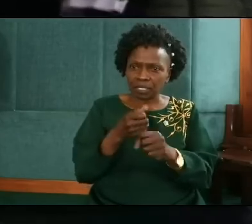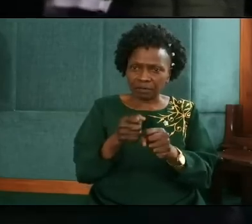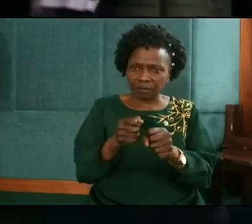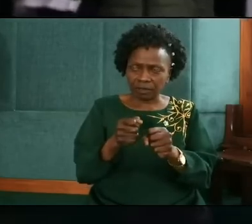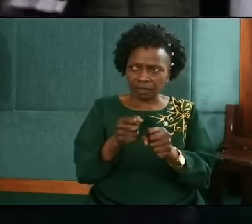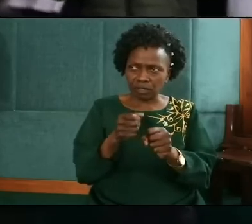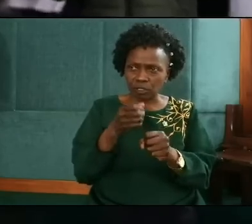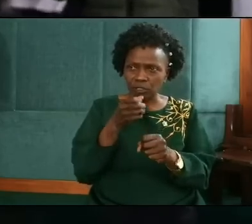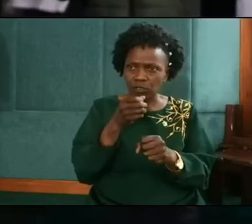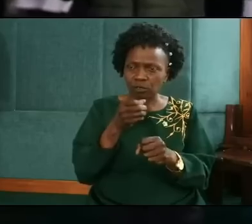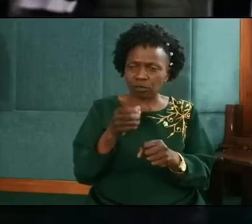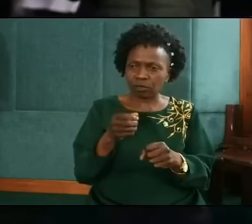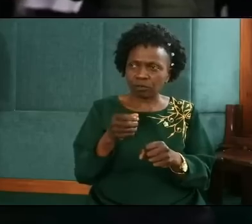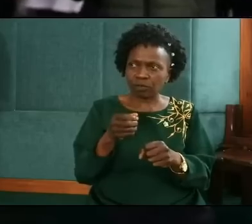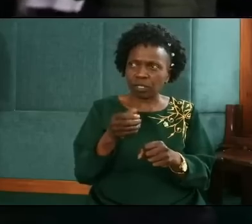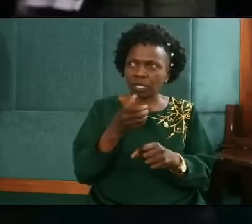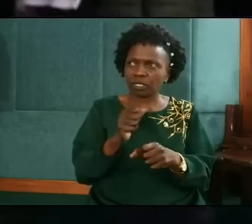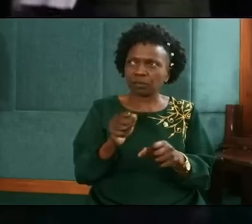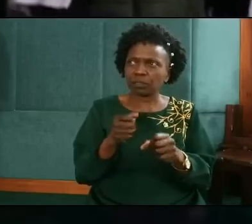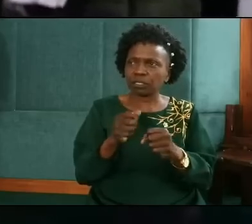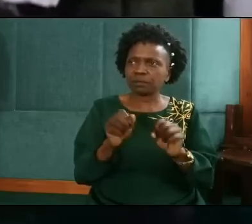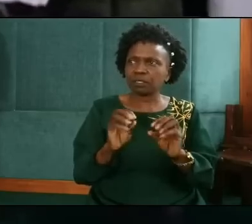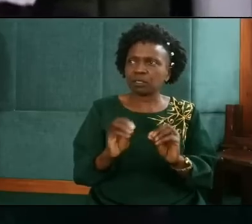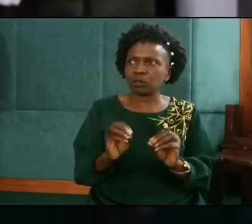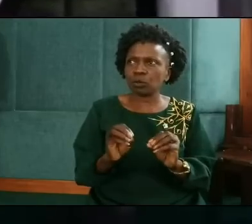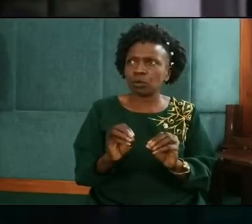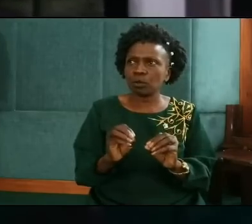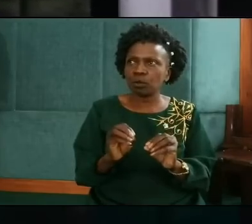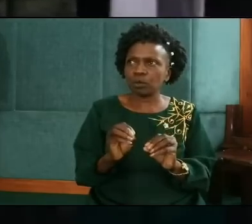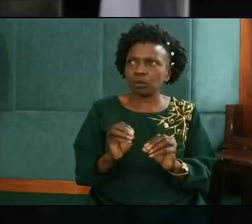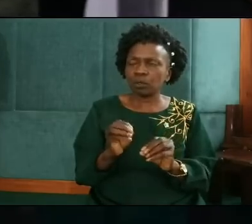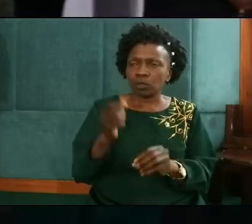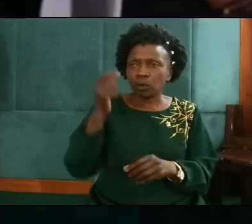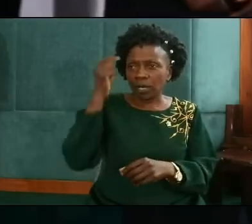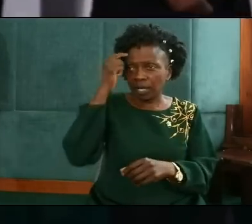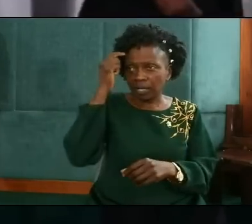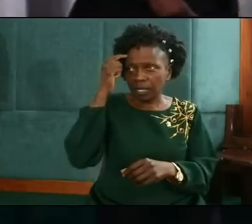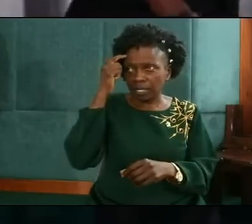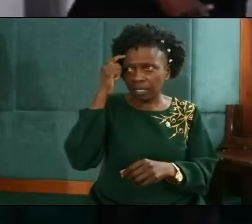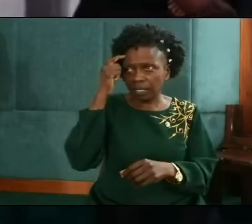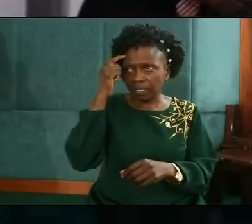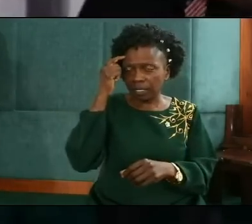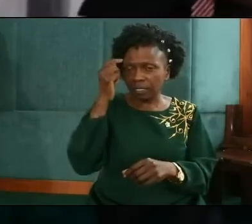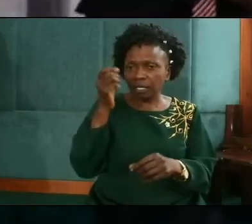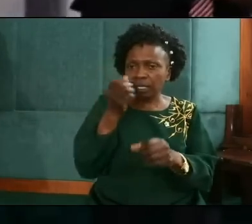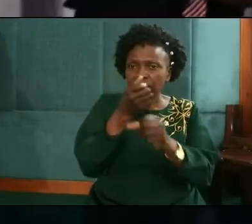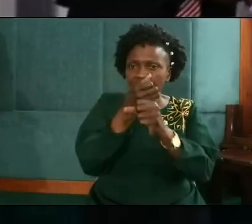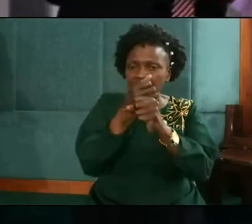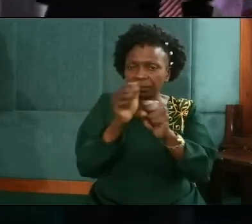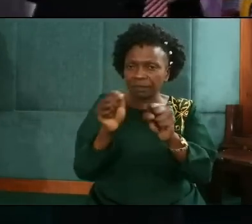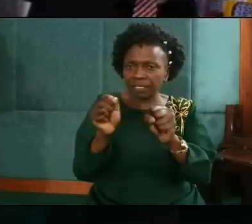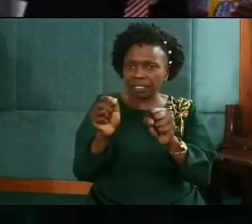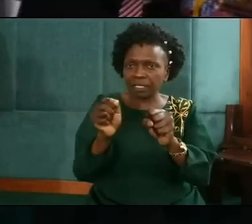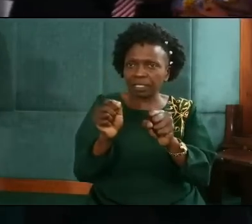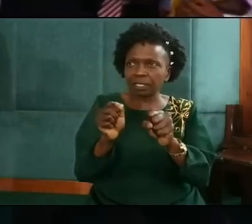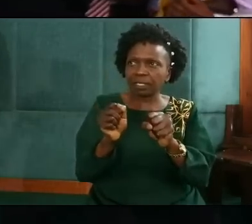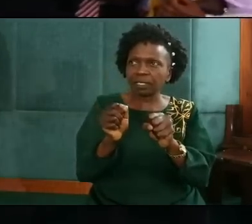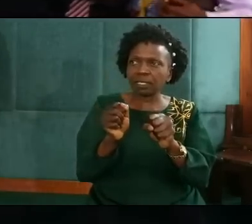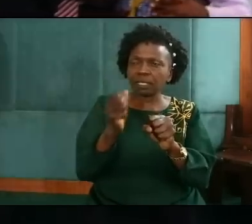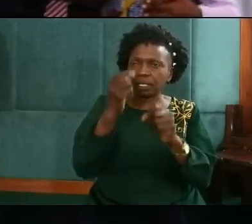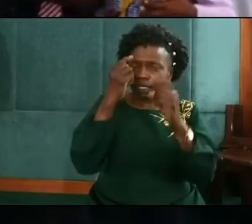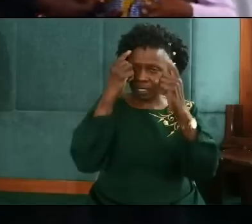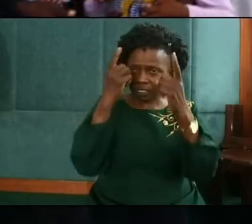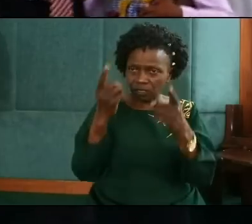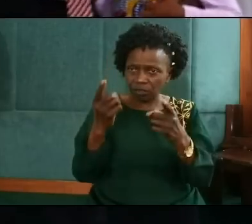figured that the safest road to travel is to go in